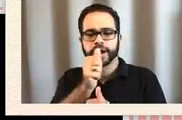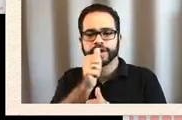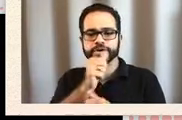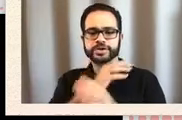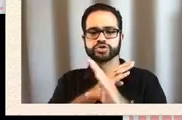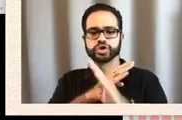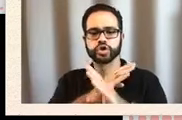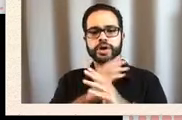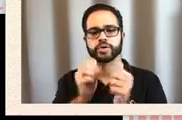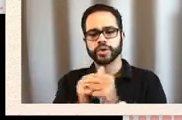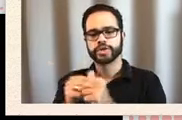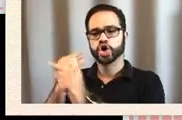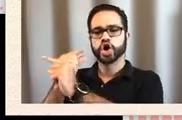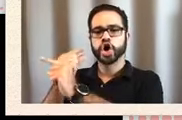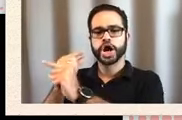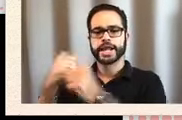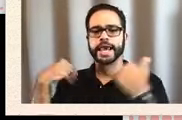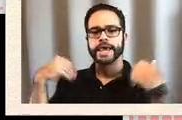Angels.